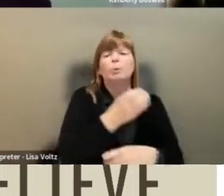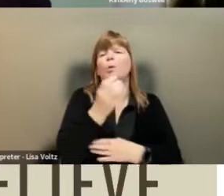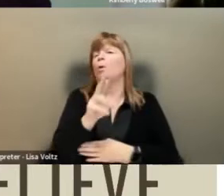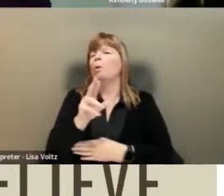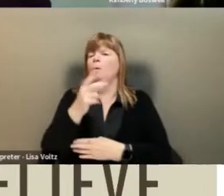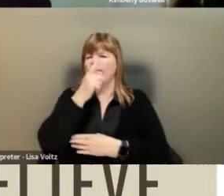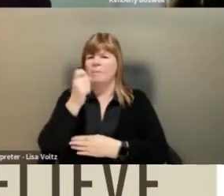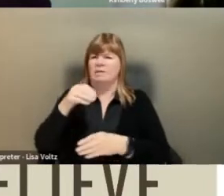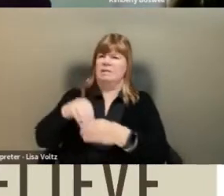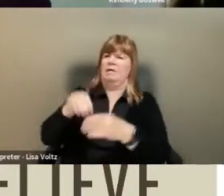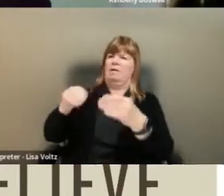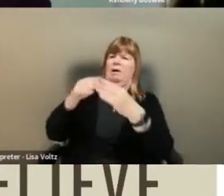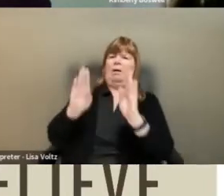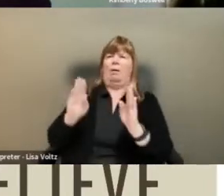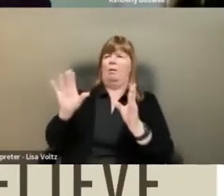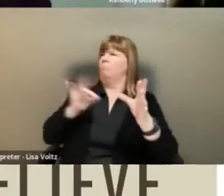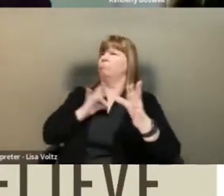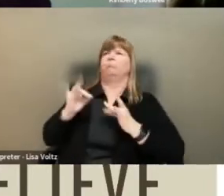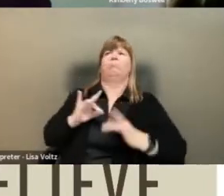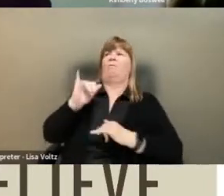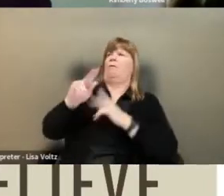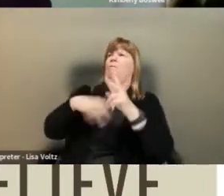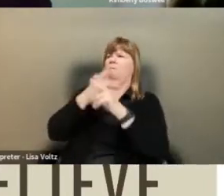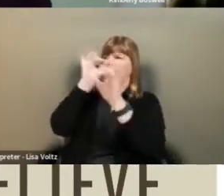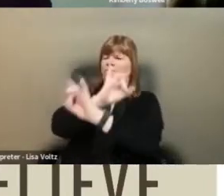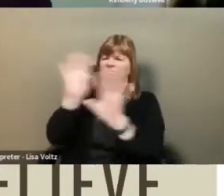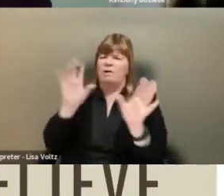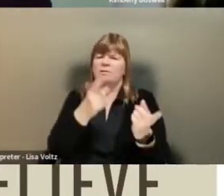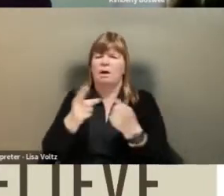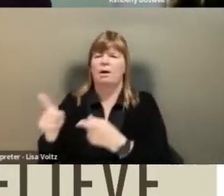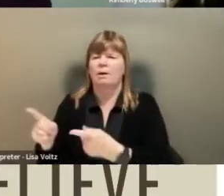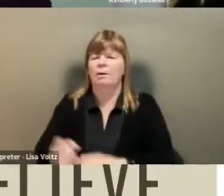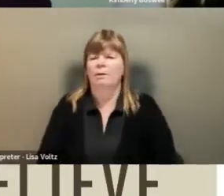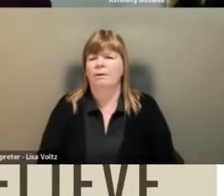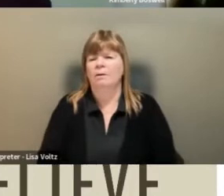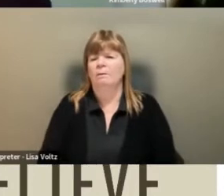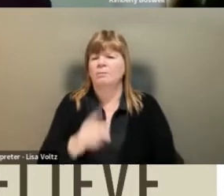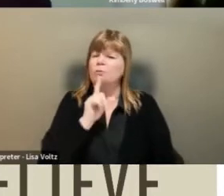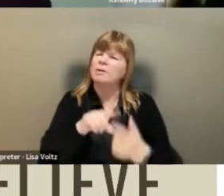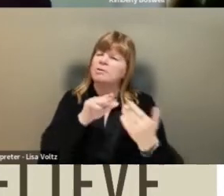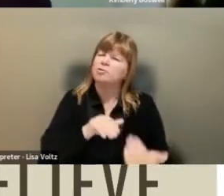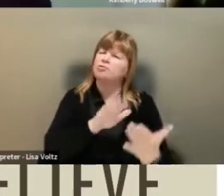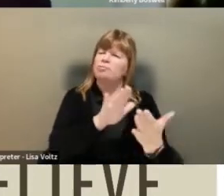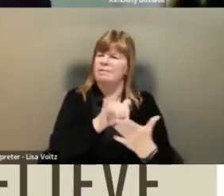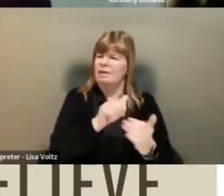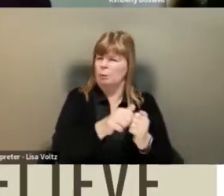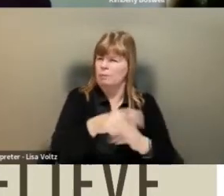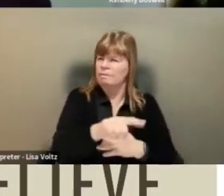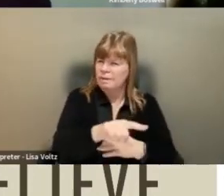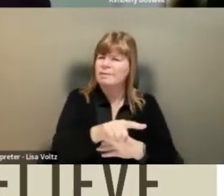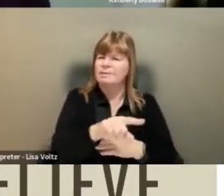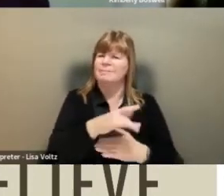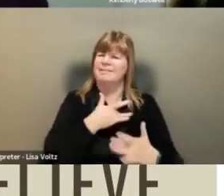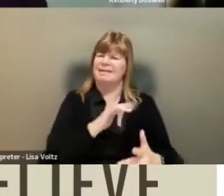in the home where there's that kind of violence going on. And so really addressing that with them oftentimes at that